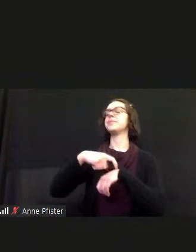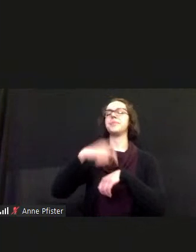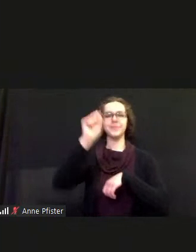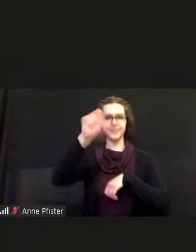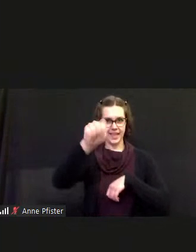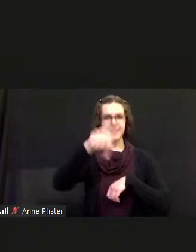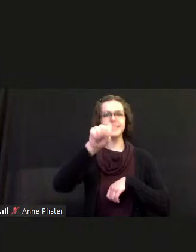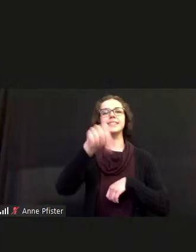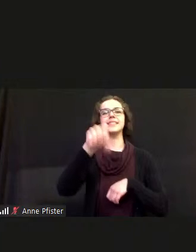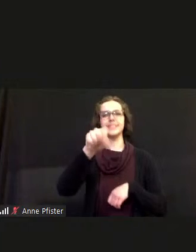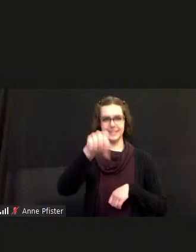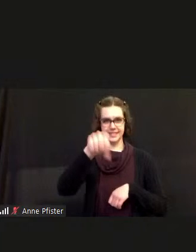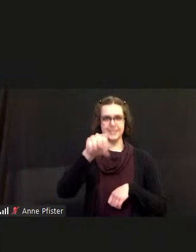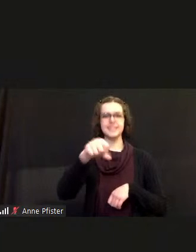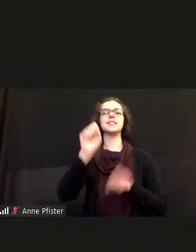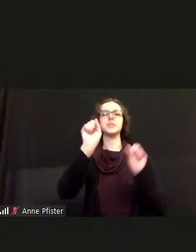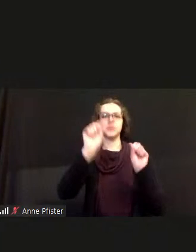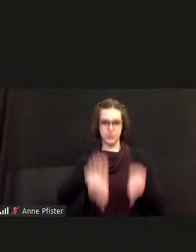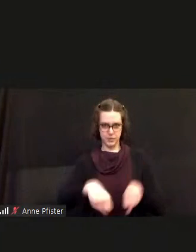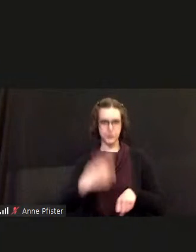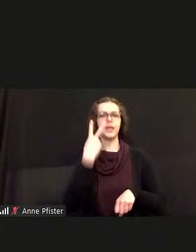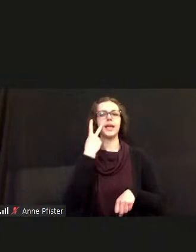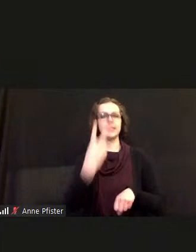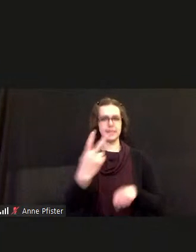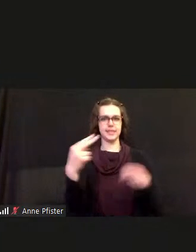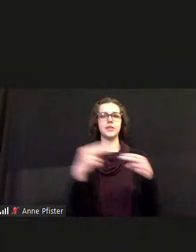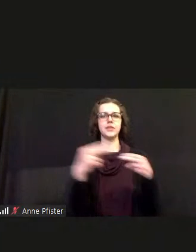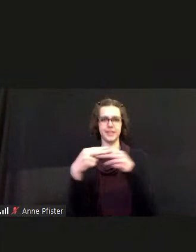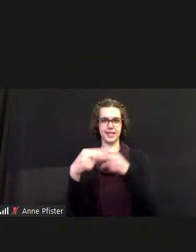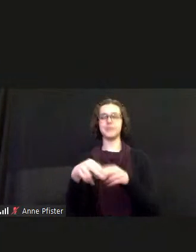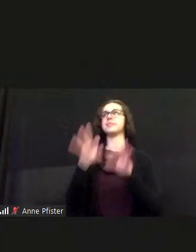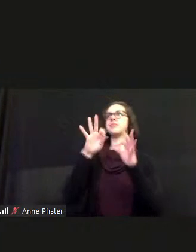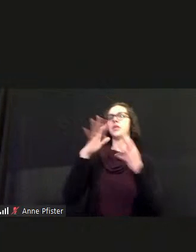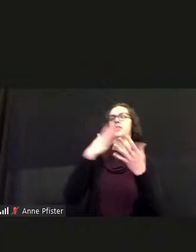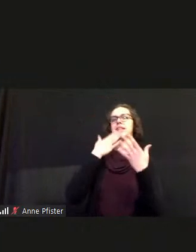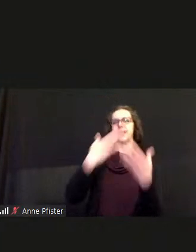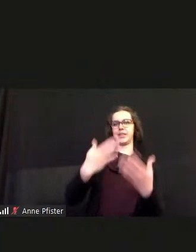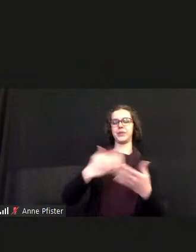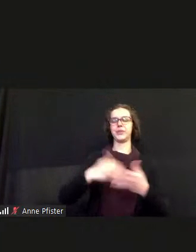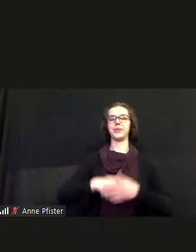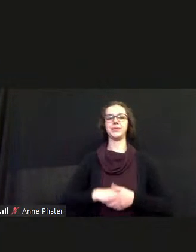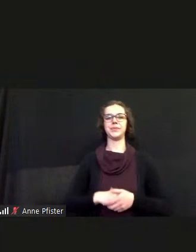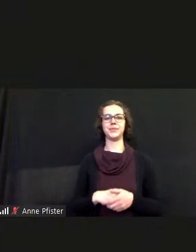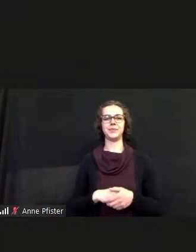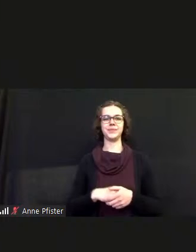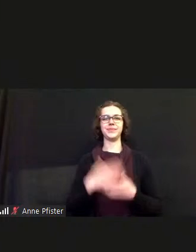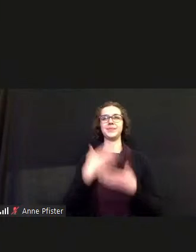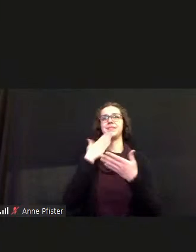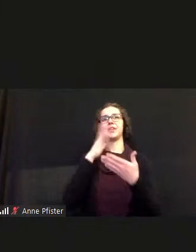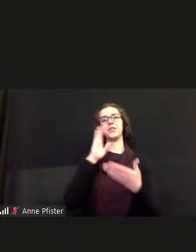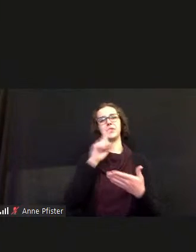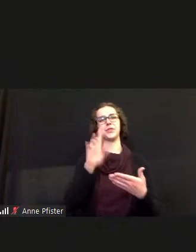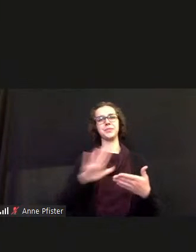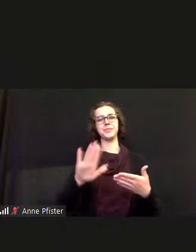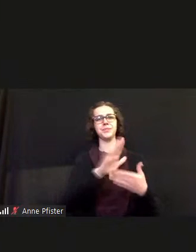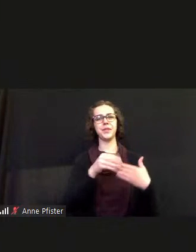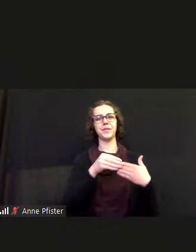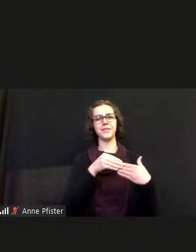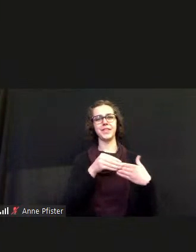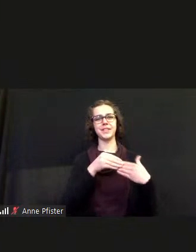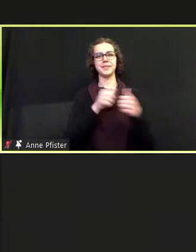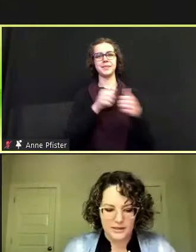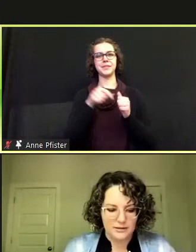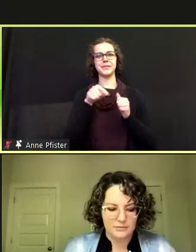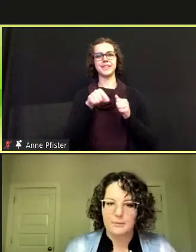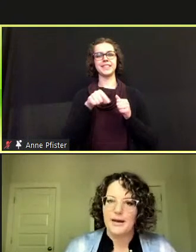Yes, we've got your slides up. Excellent, thank you. Thanks for your flexibility with this. I know